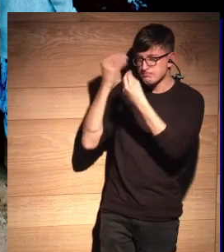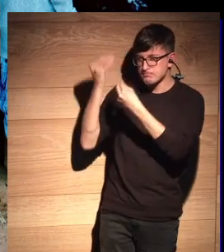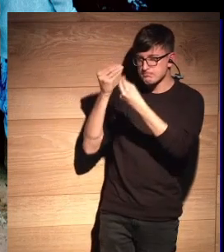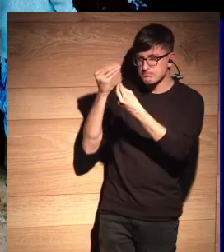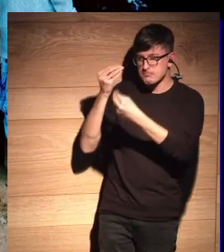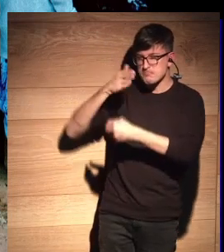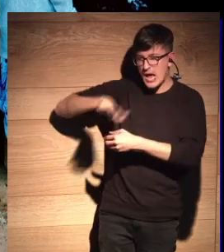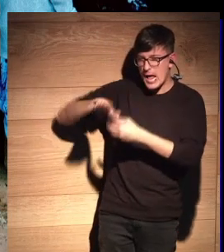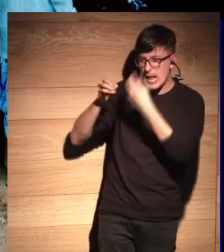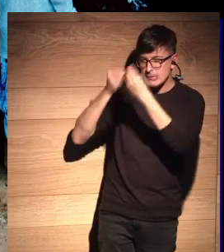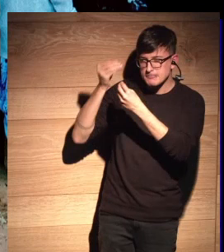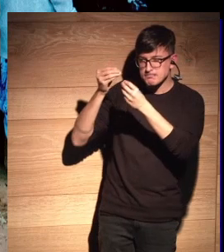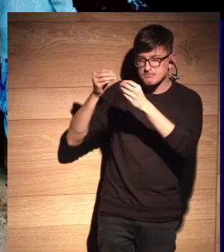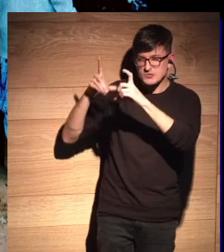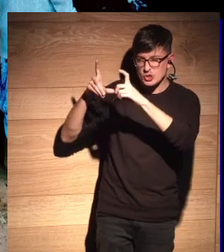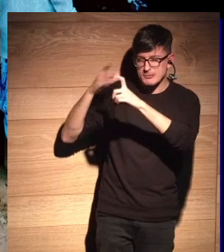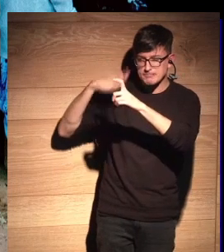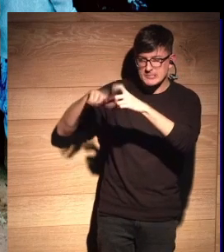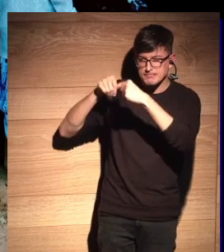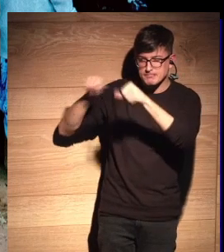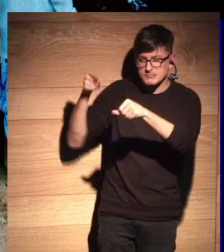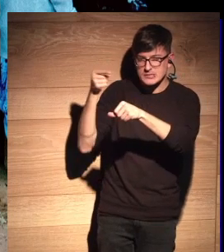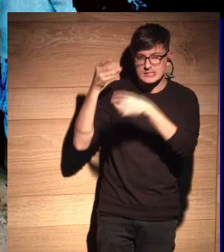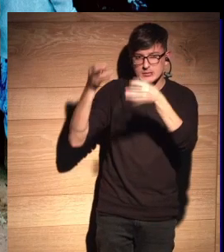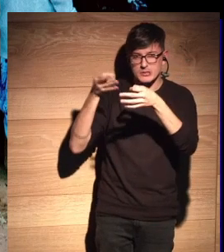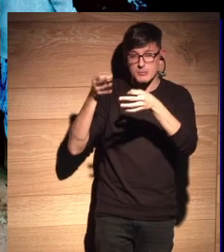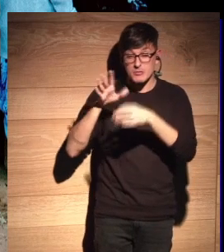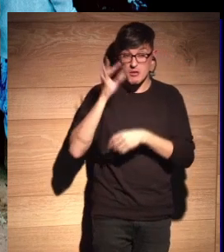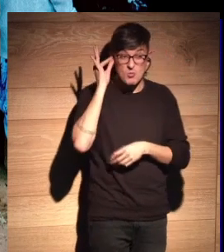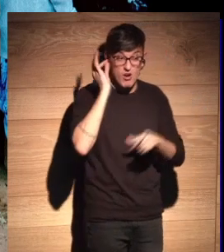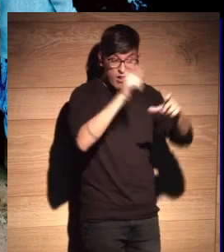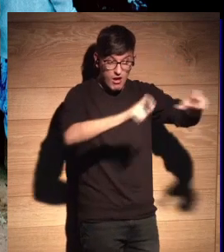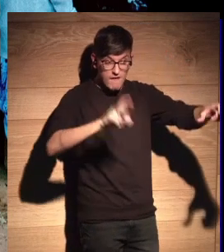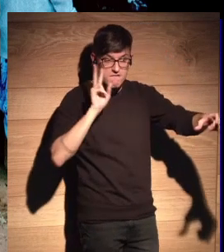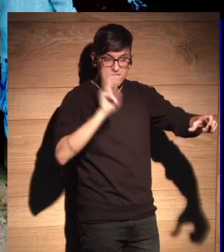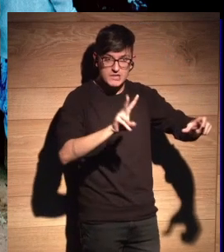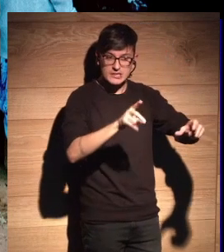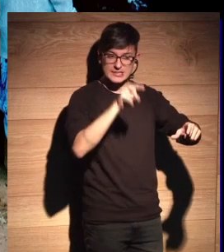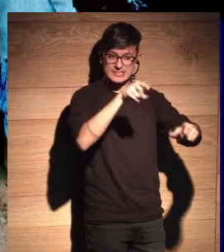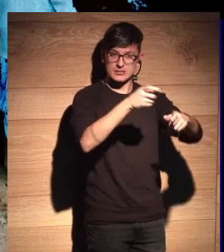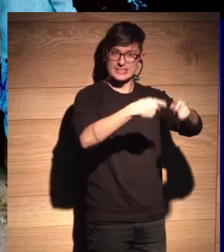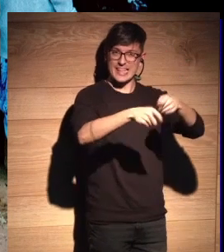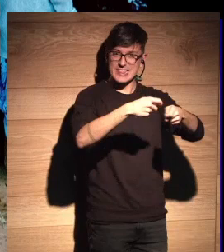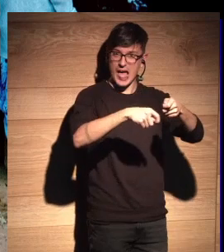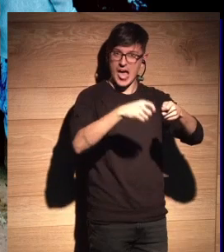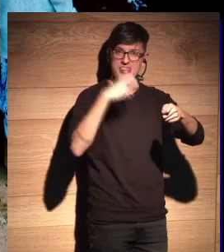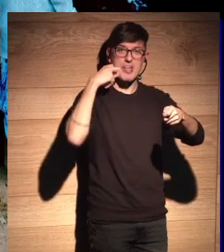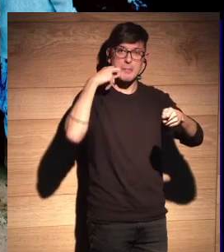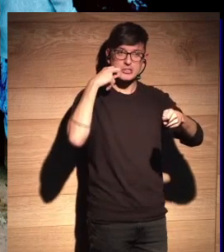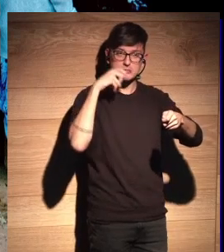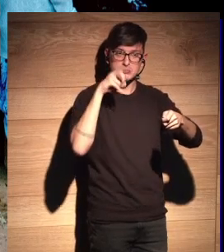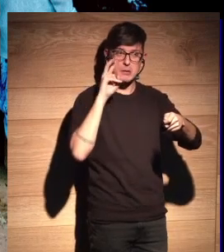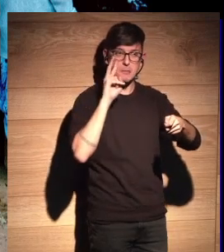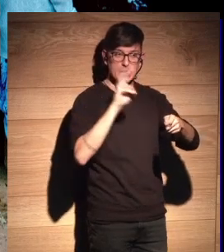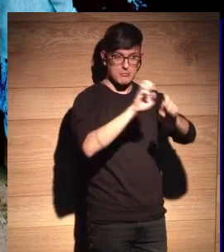but I saw these women in the shoe shop, and I thought, you know what, I'm just going to go for it. I'm going to, even